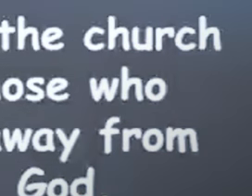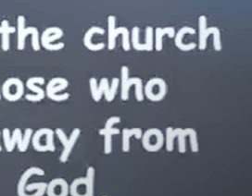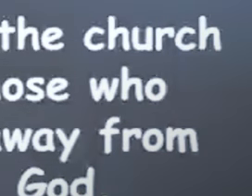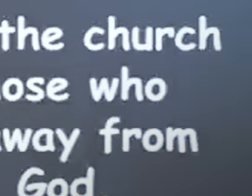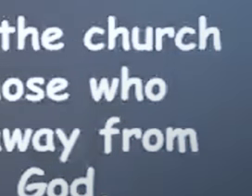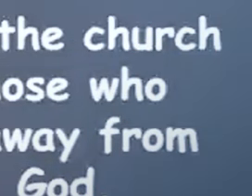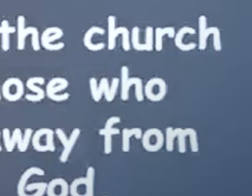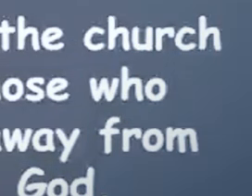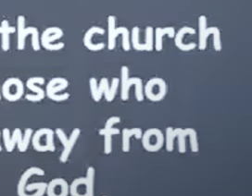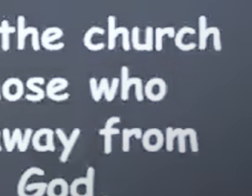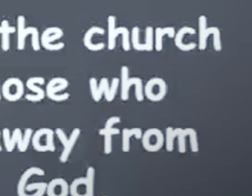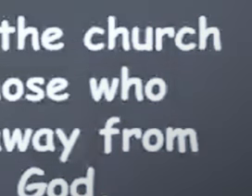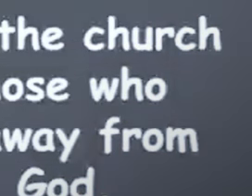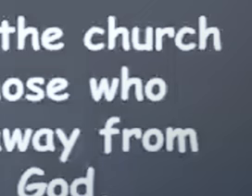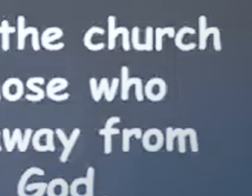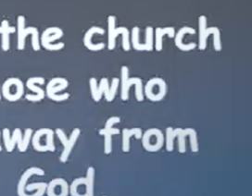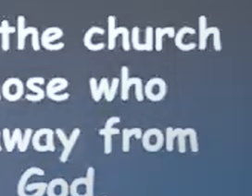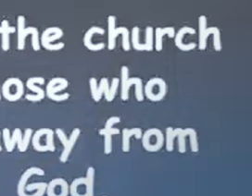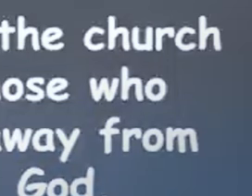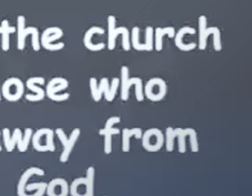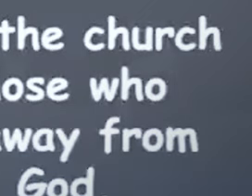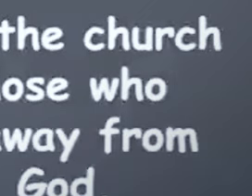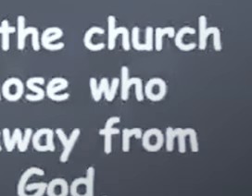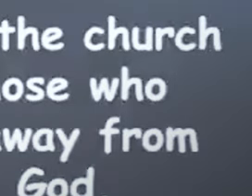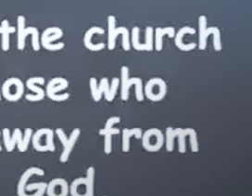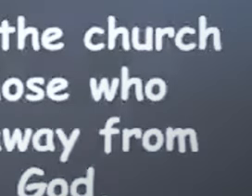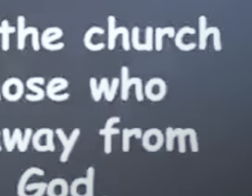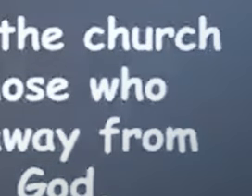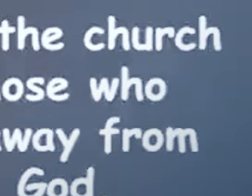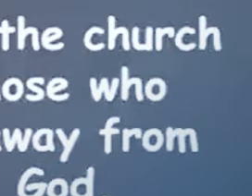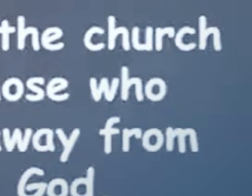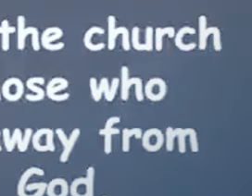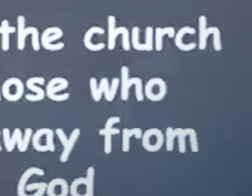People who have turned away from wickedness.